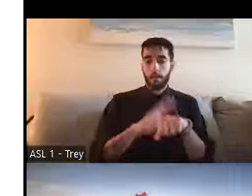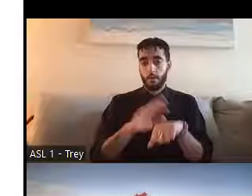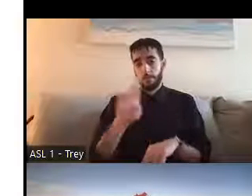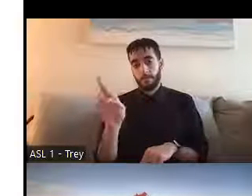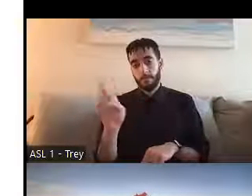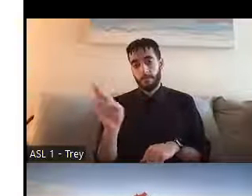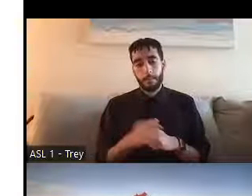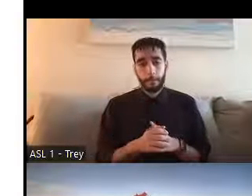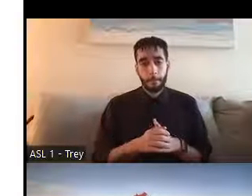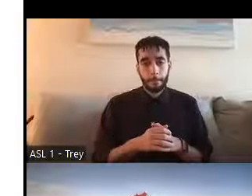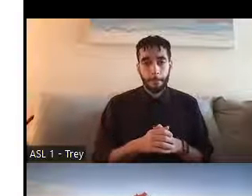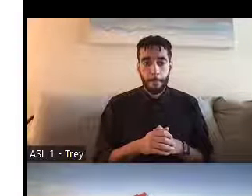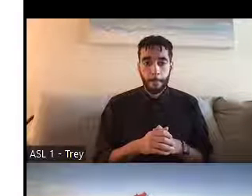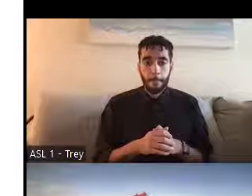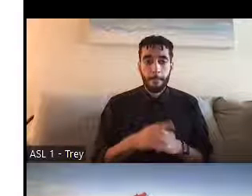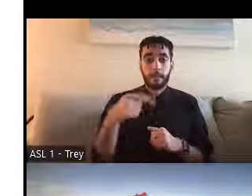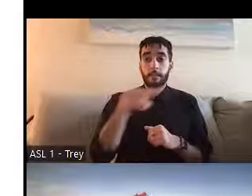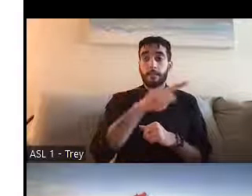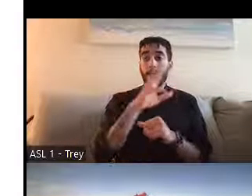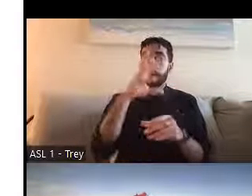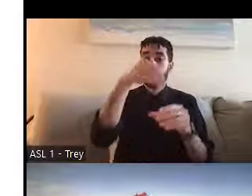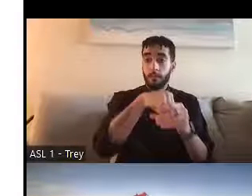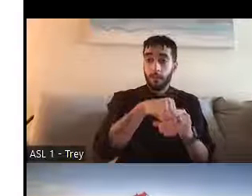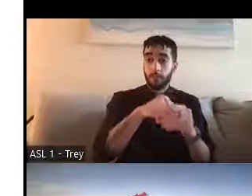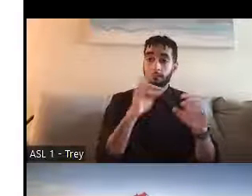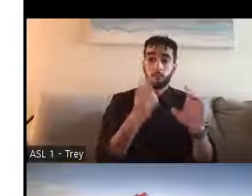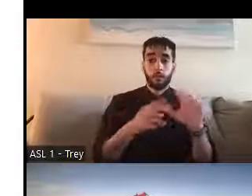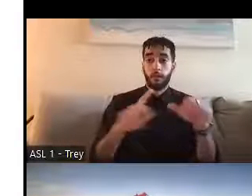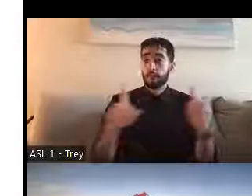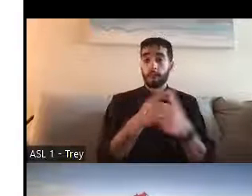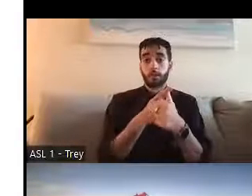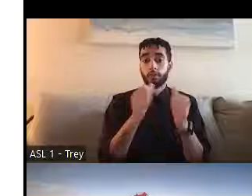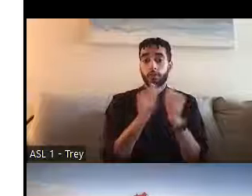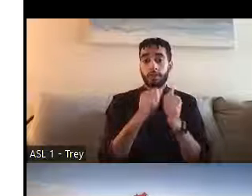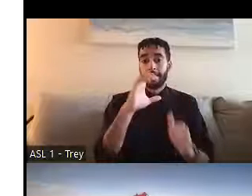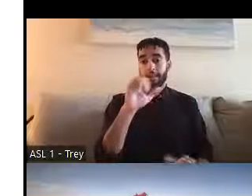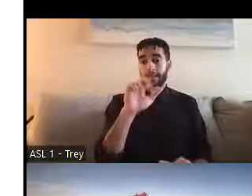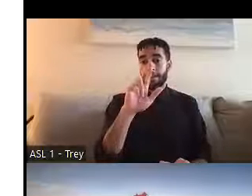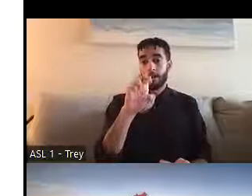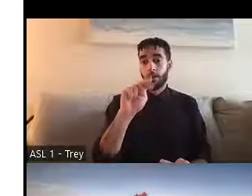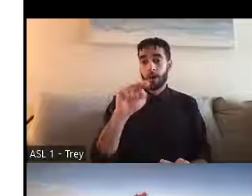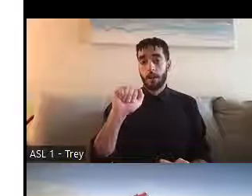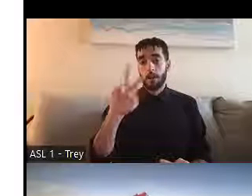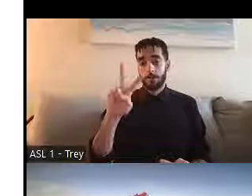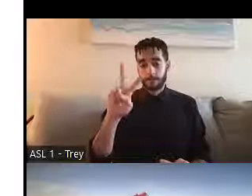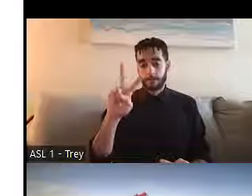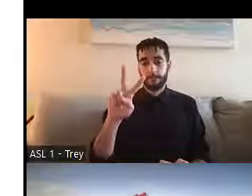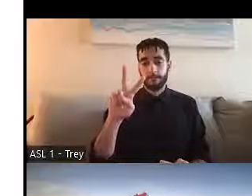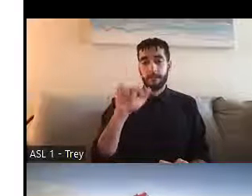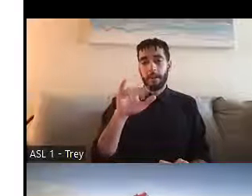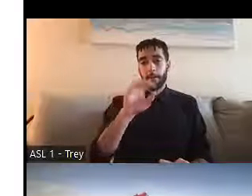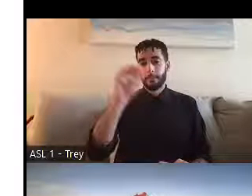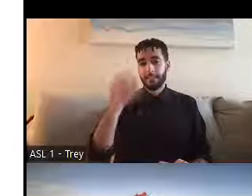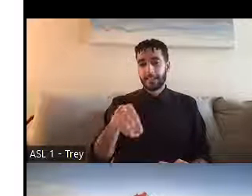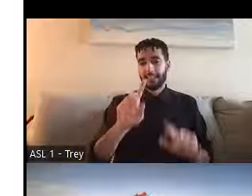no unpaid or paid help when they first sign up with CareNav or get their intake. These percentages are different